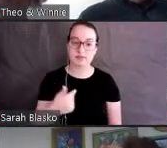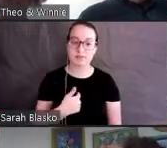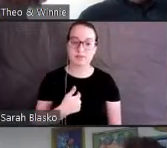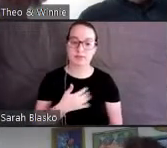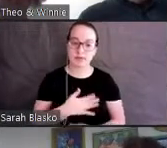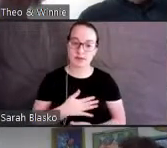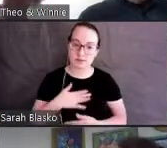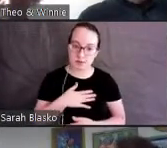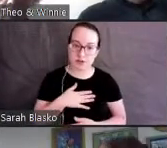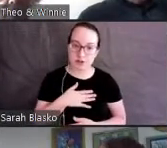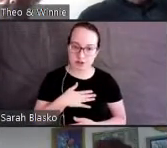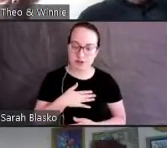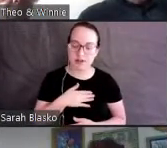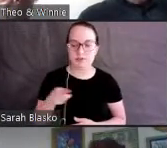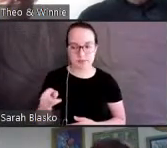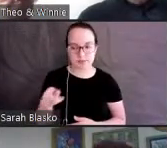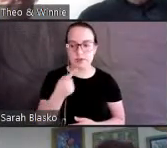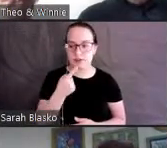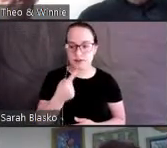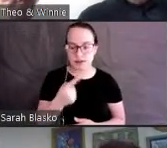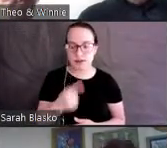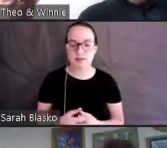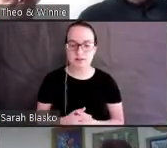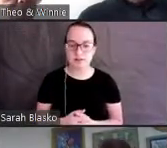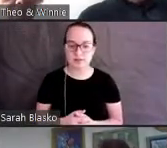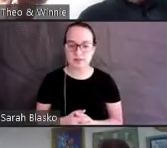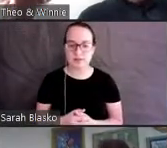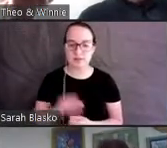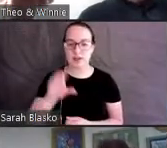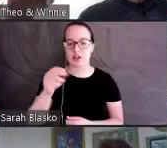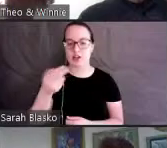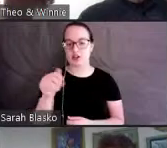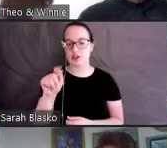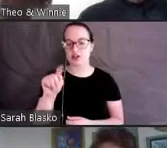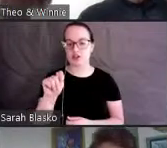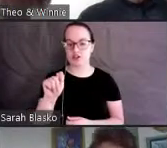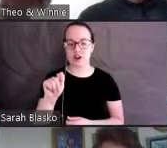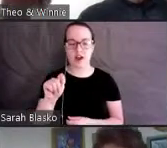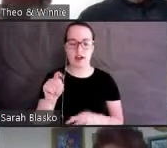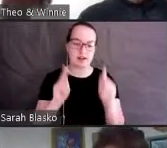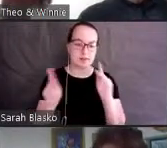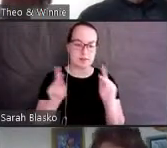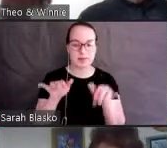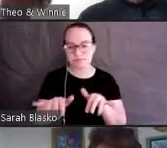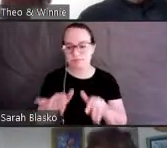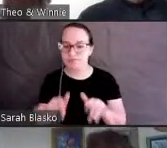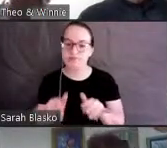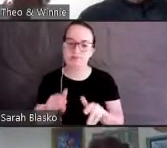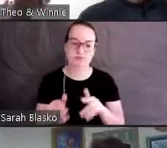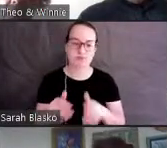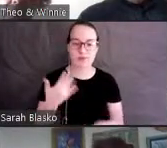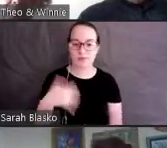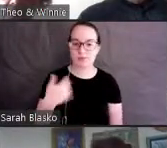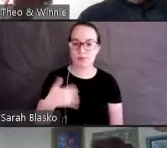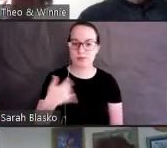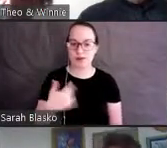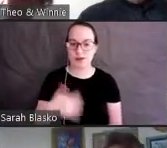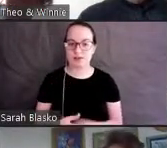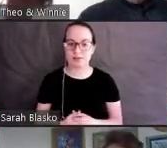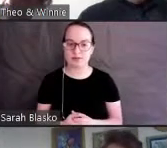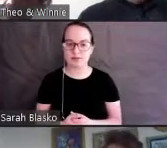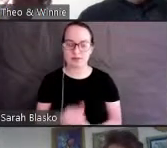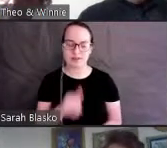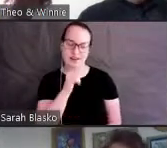think everybody, I think in the chat is going off, talking about how they appreciate what you said. Definitely wouldn't call it ranting. I definitely